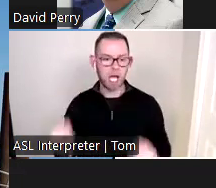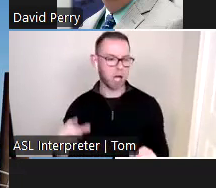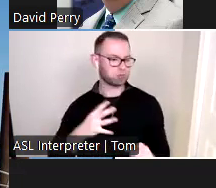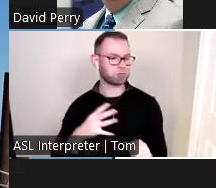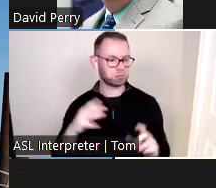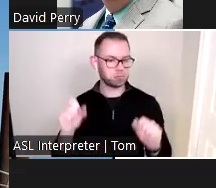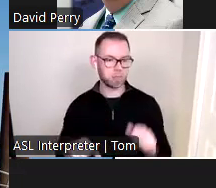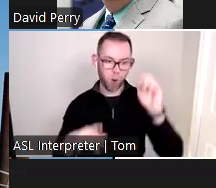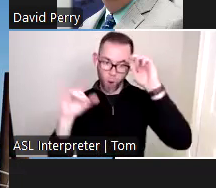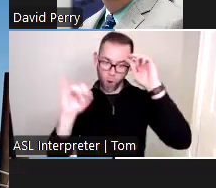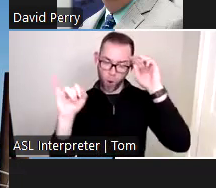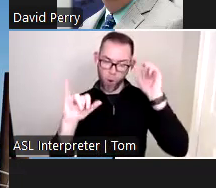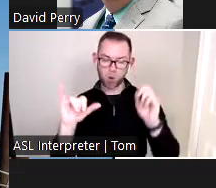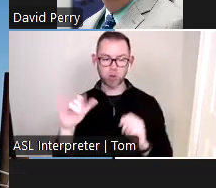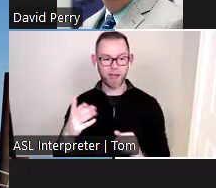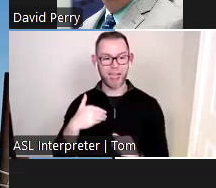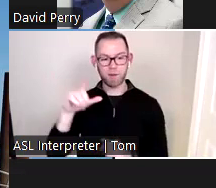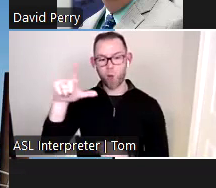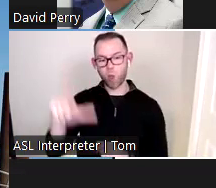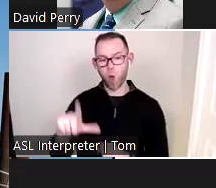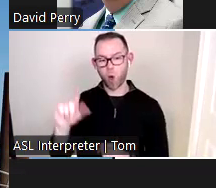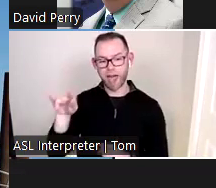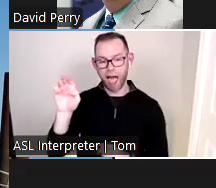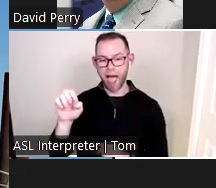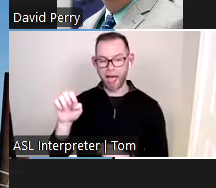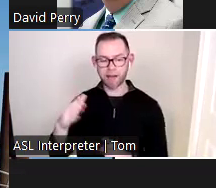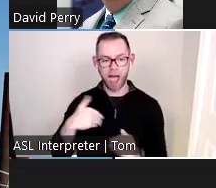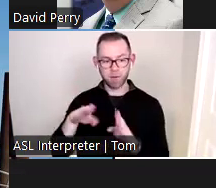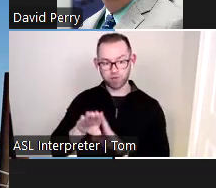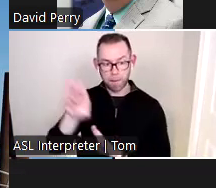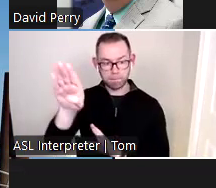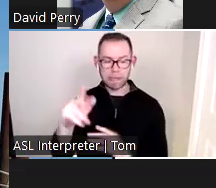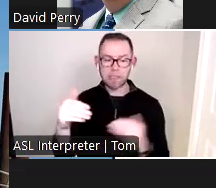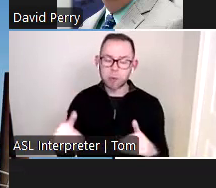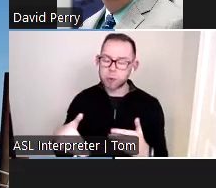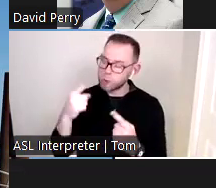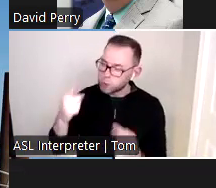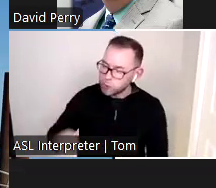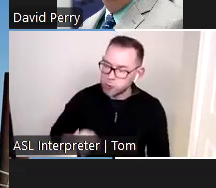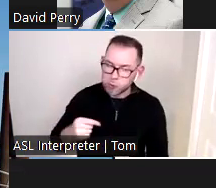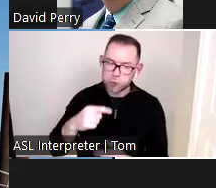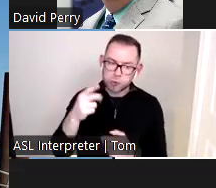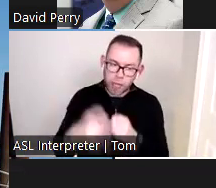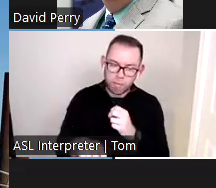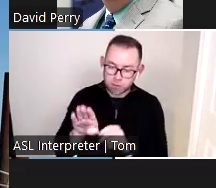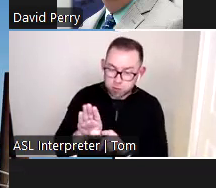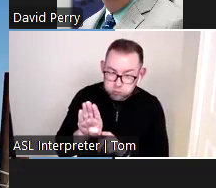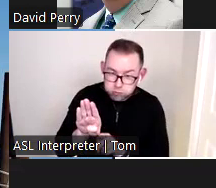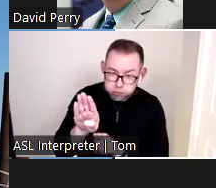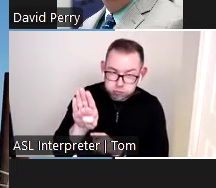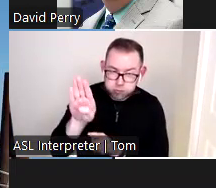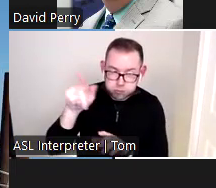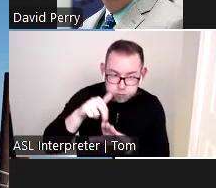find that all of our riders find out is a bit challenging at low tide to come up. So this project